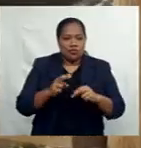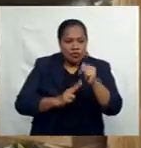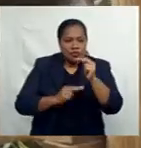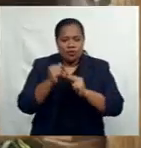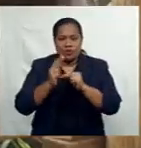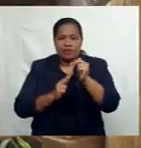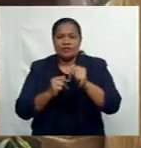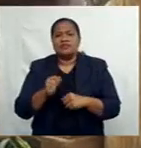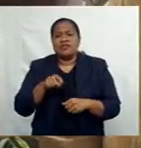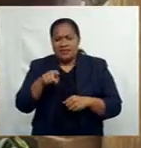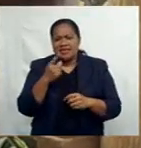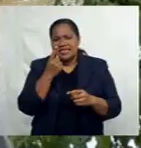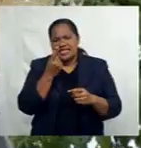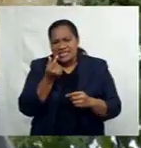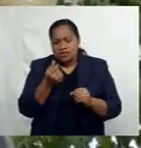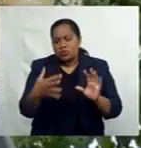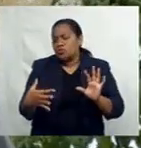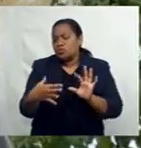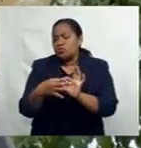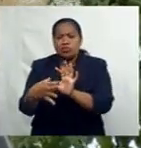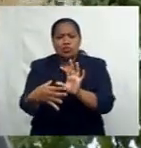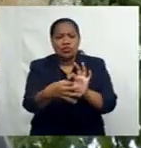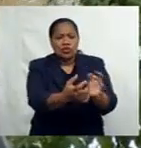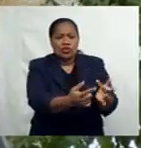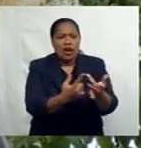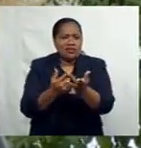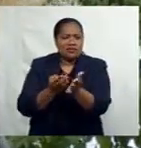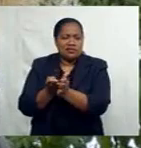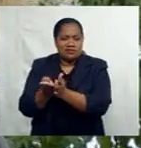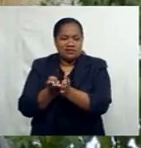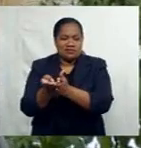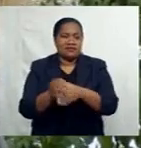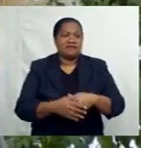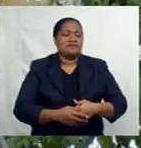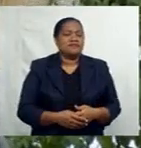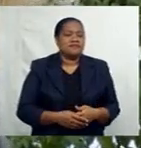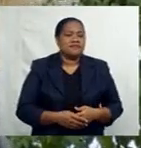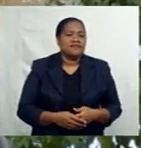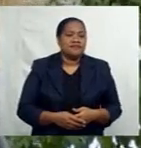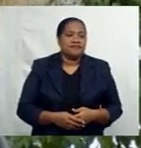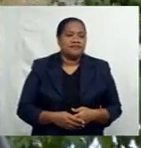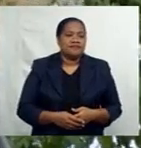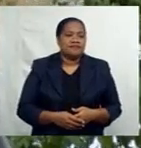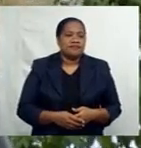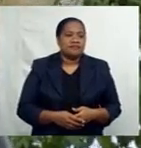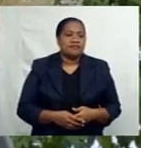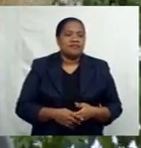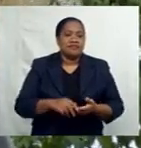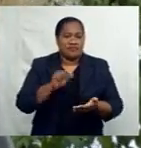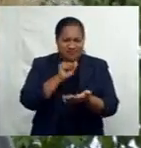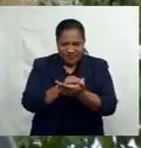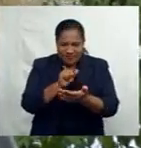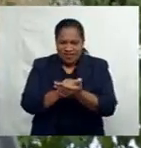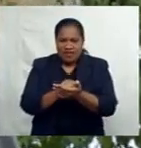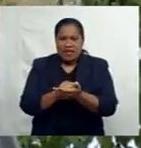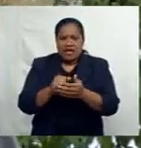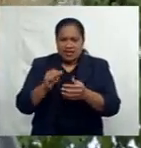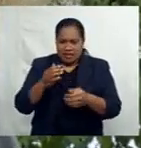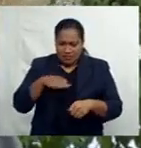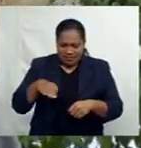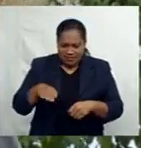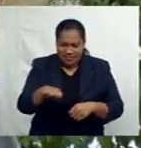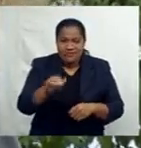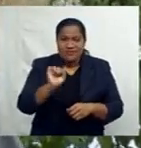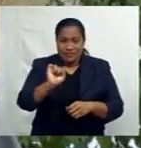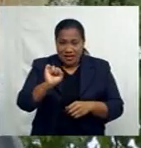to many services. The shop, bus depot, school, and other